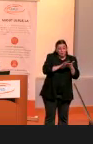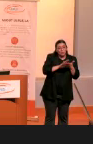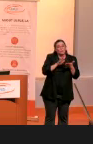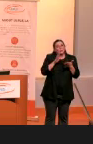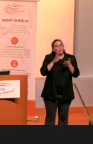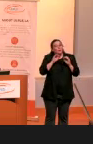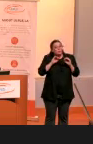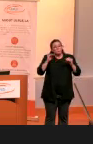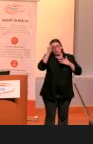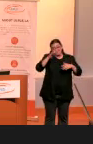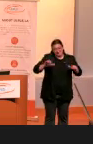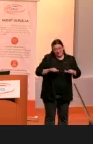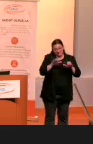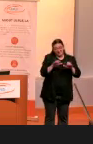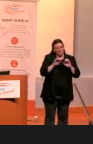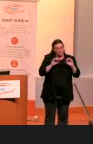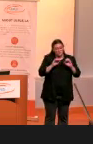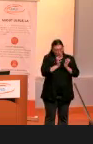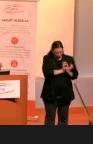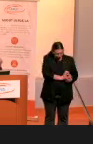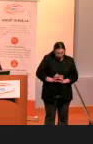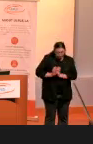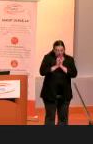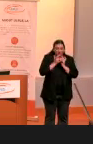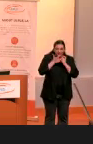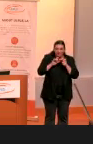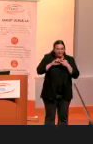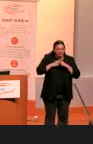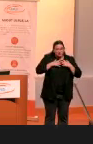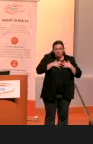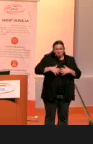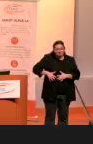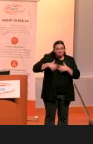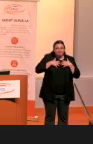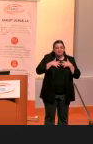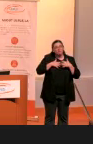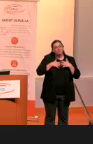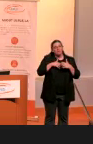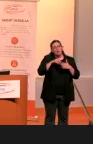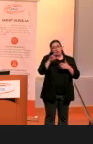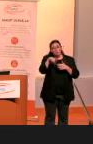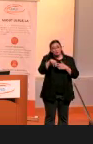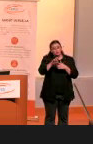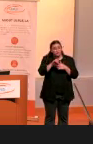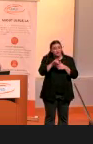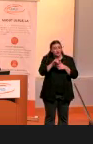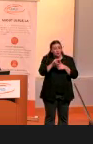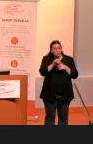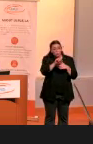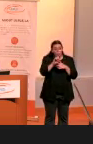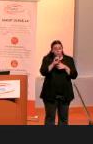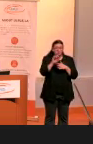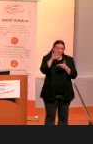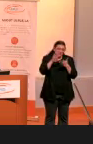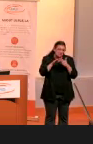disease activity, no major organ involvement, and were on less than 7.5 milligrams of prednisone half